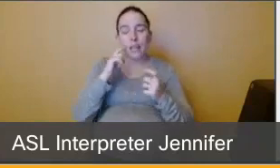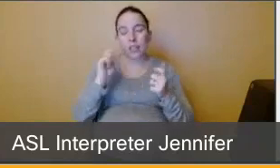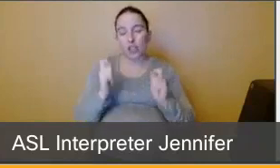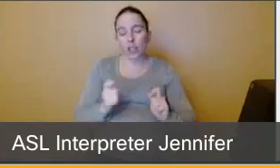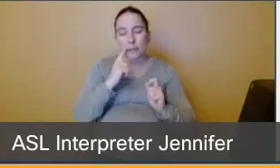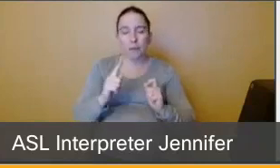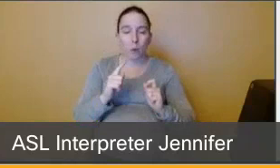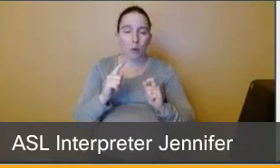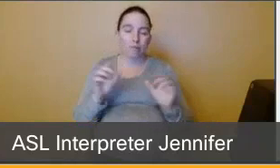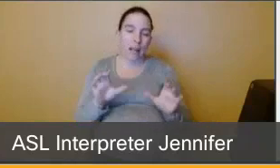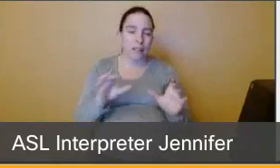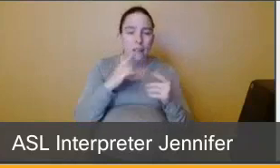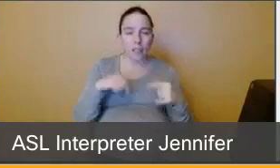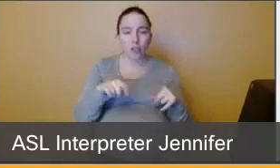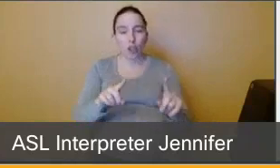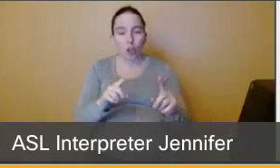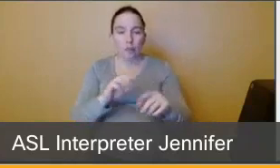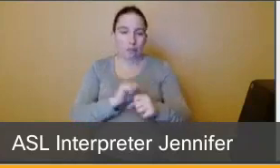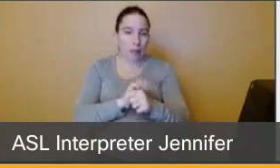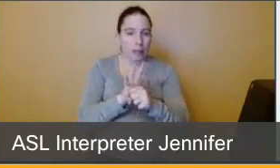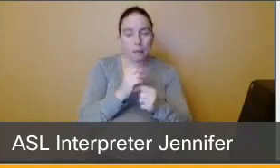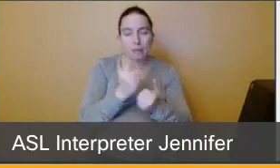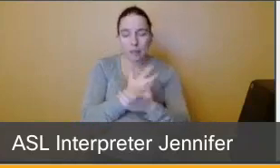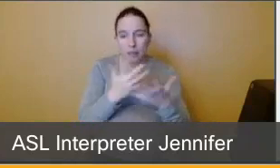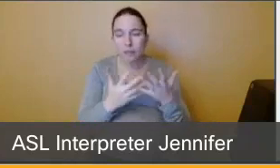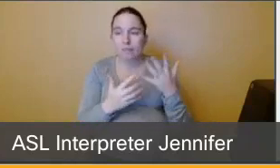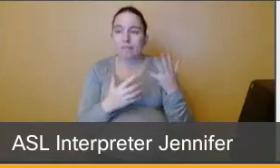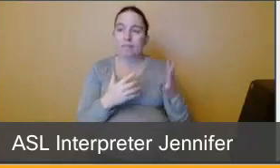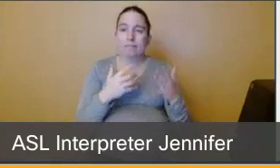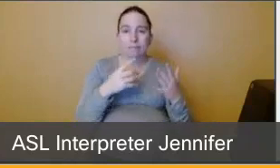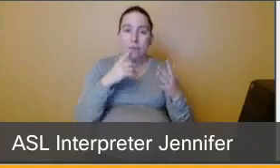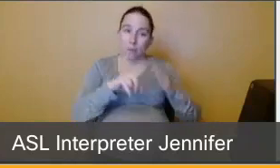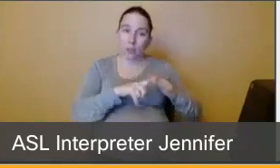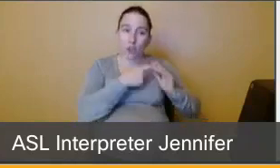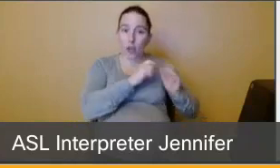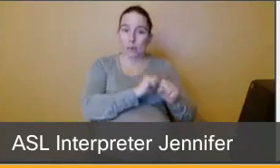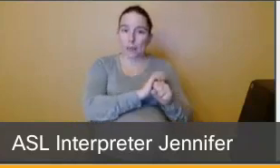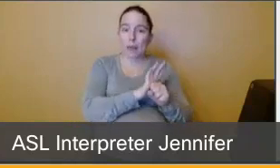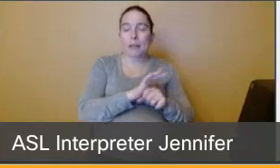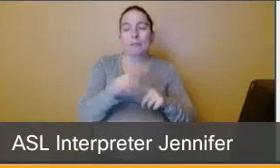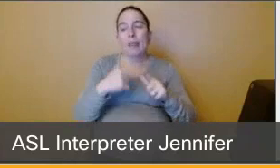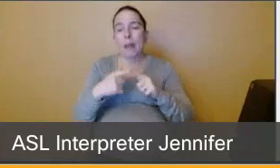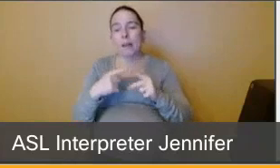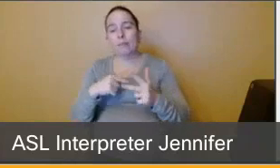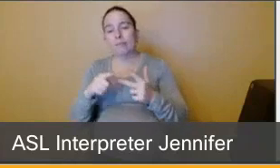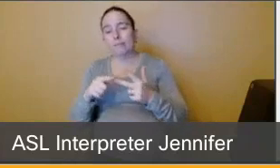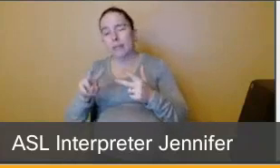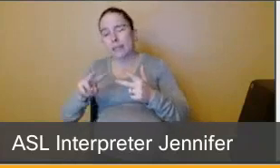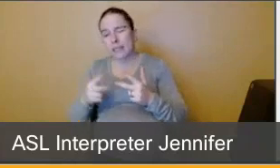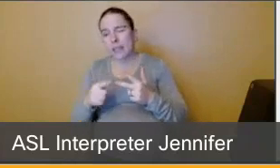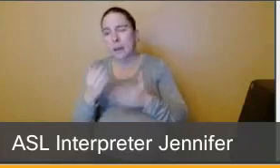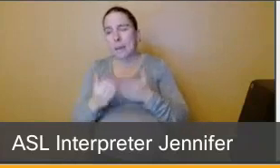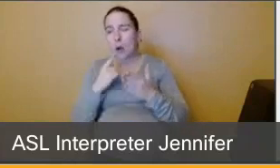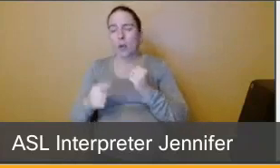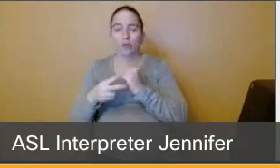activities during the pandemic, the onset of the pandemic. And then a retention bonus, which is kind of prospective in